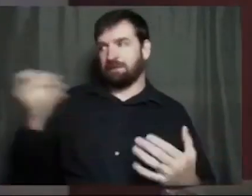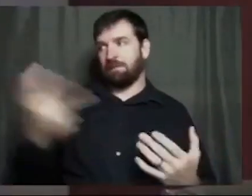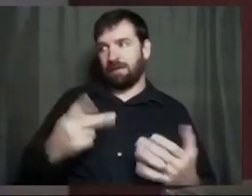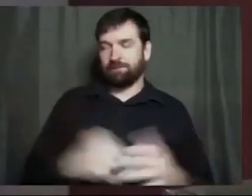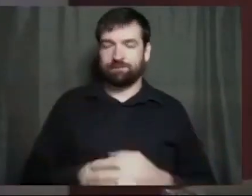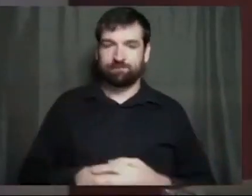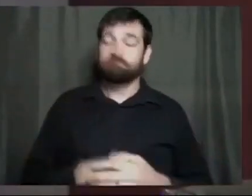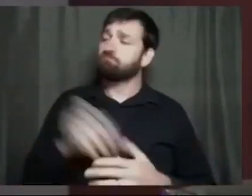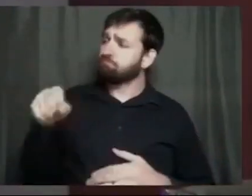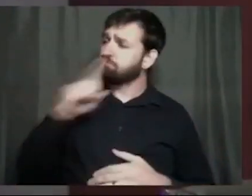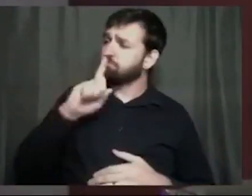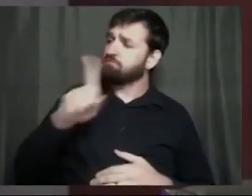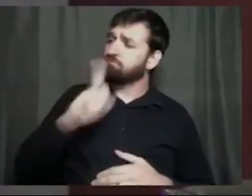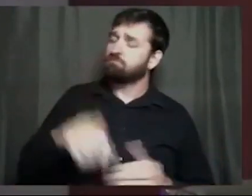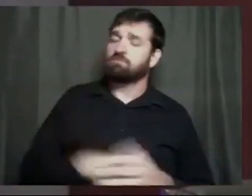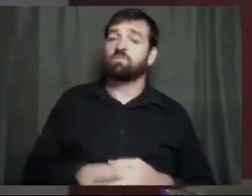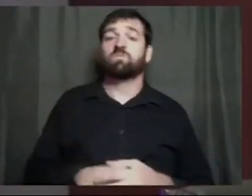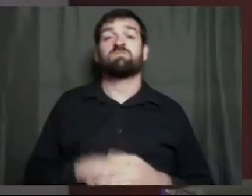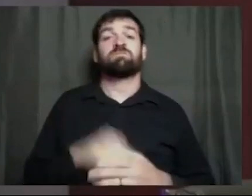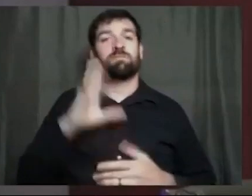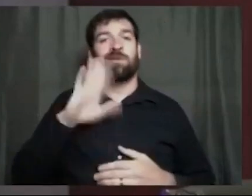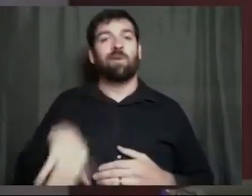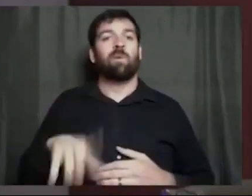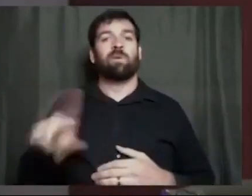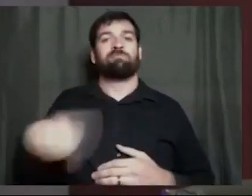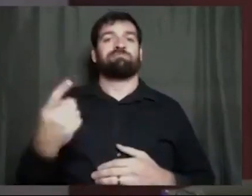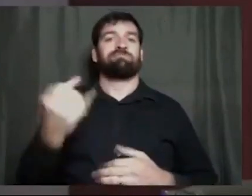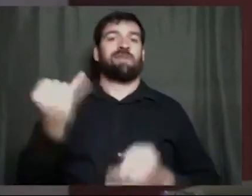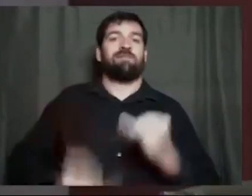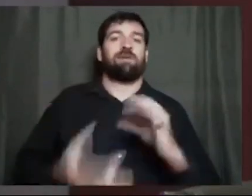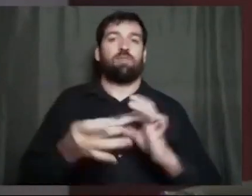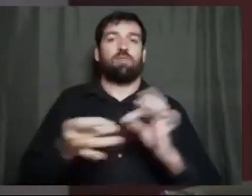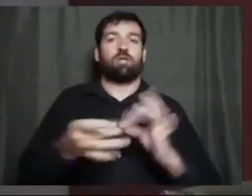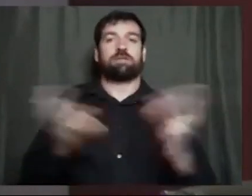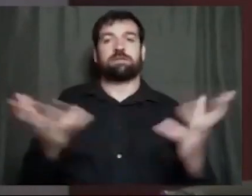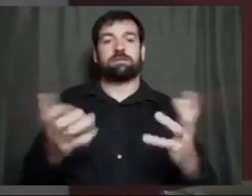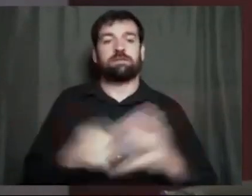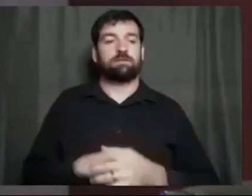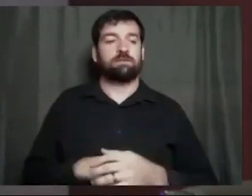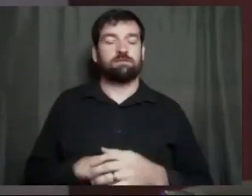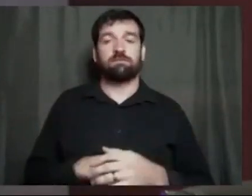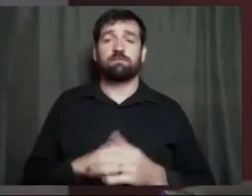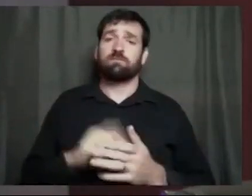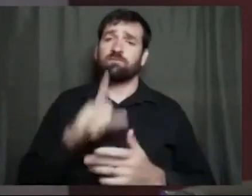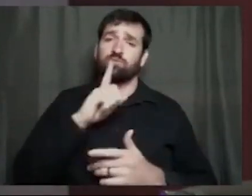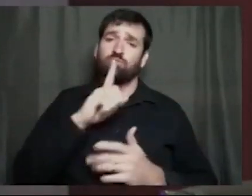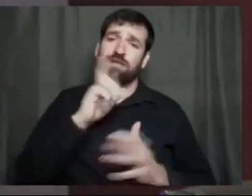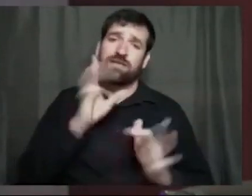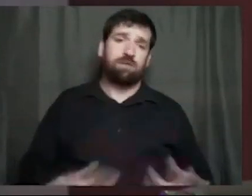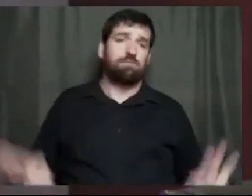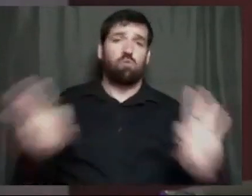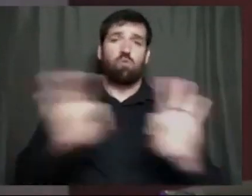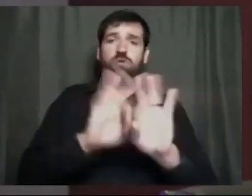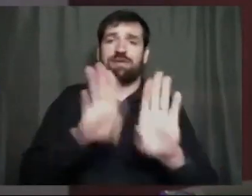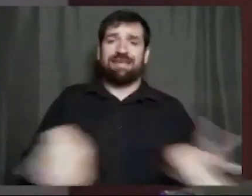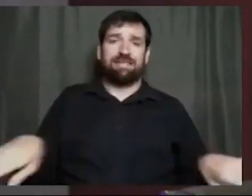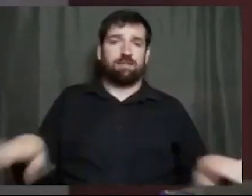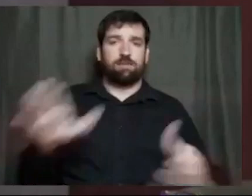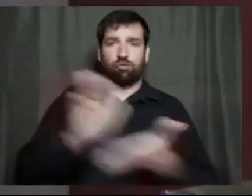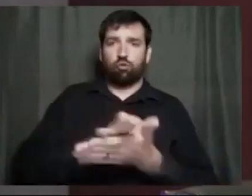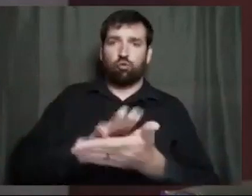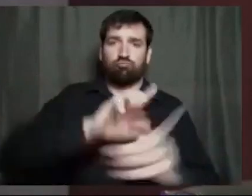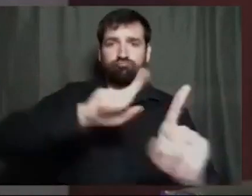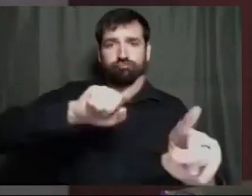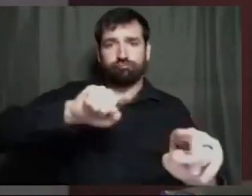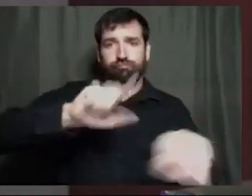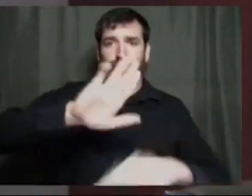absolutely. So, just final thoughts are, it's really important for kids to be in school all day, every day. So please